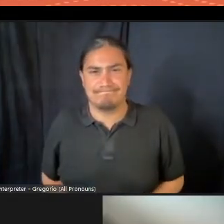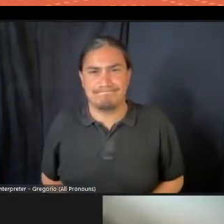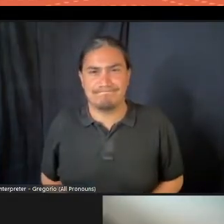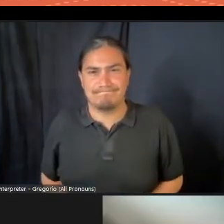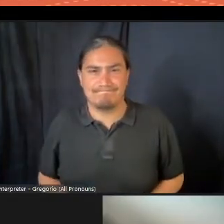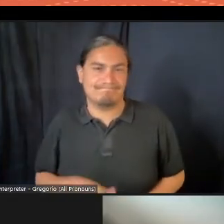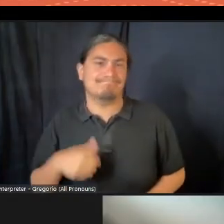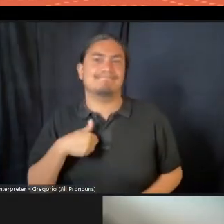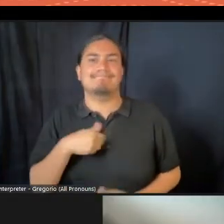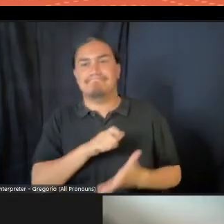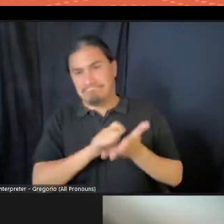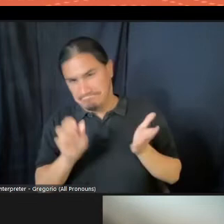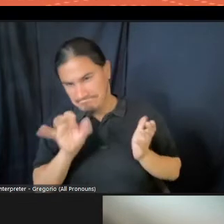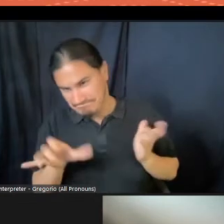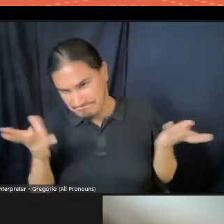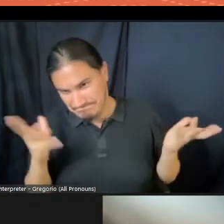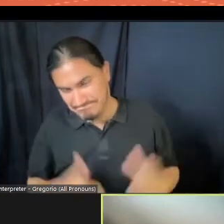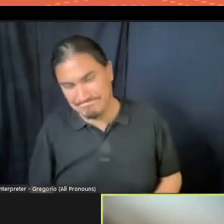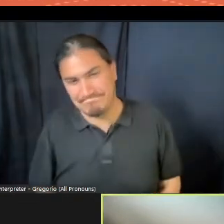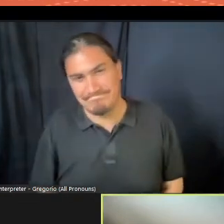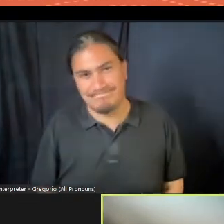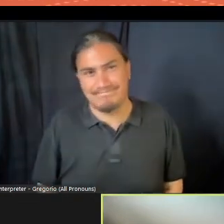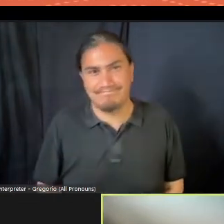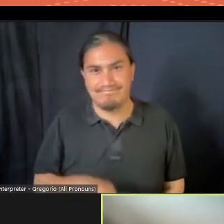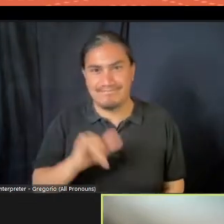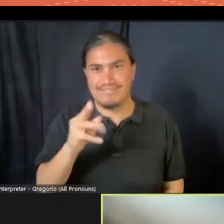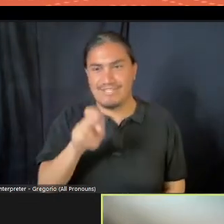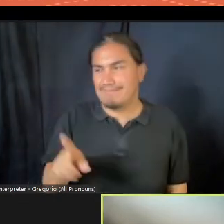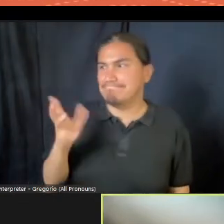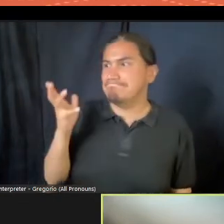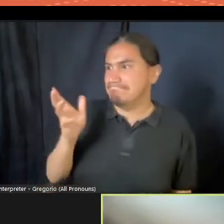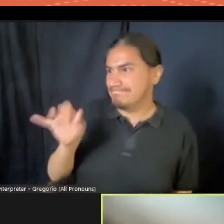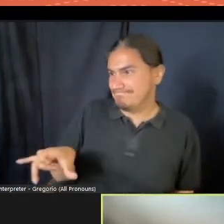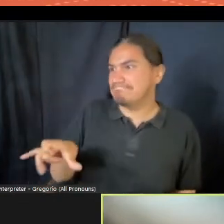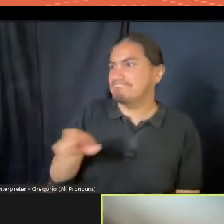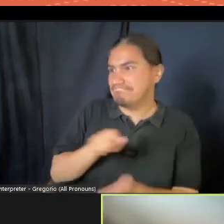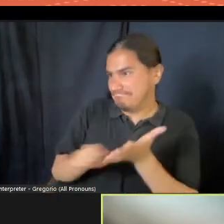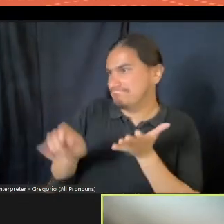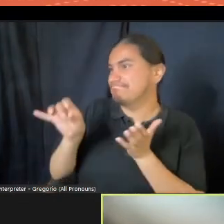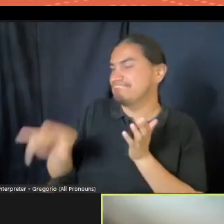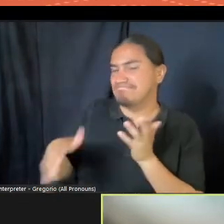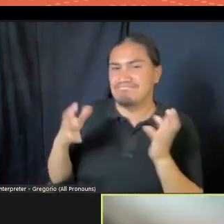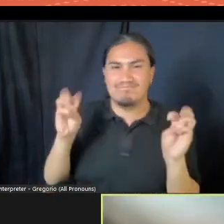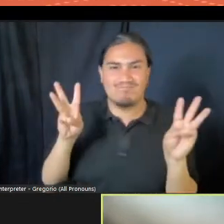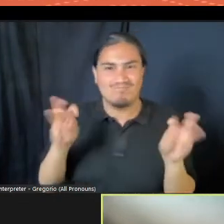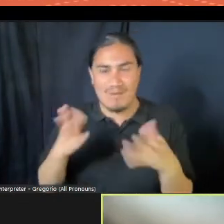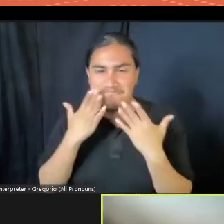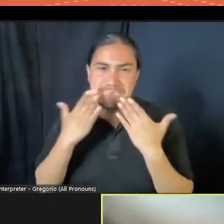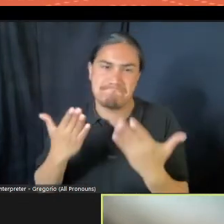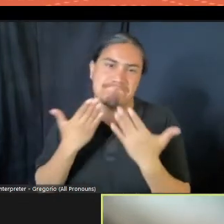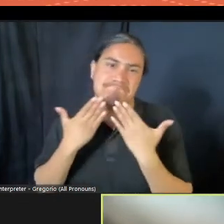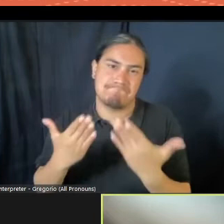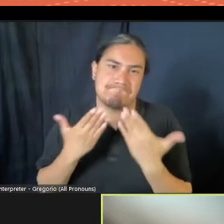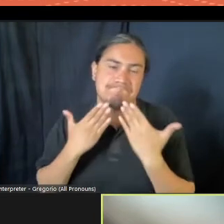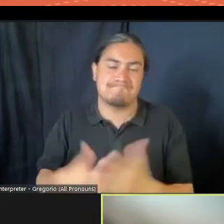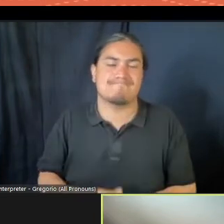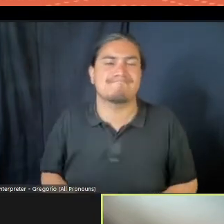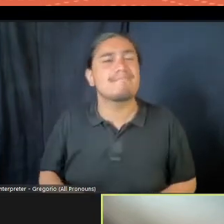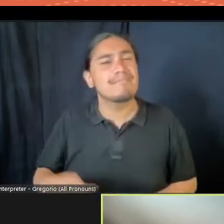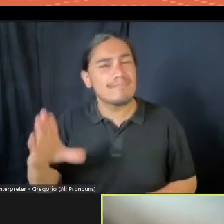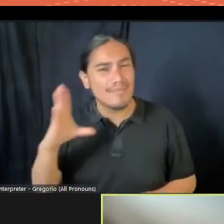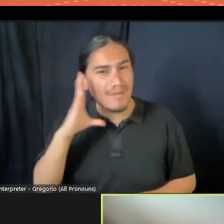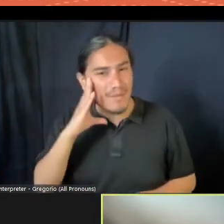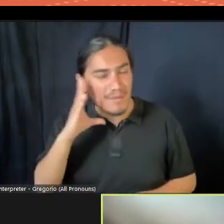That's what I wrote. That is what you wrote. Wow, thank you. You know,